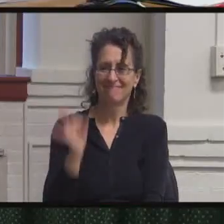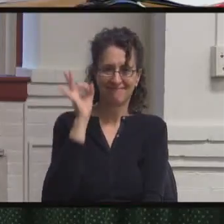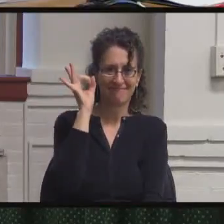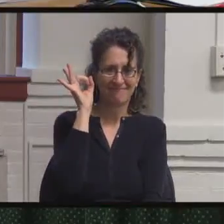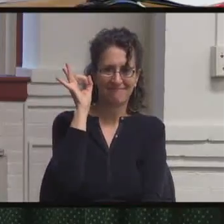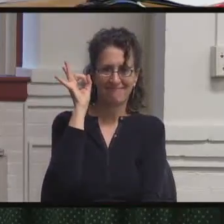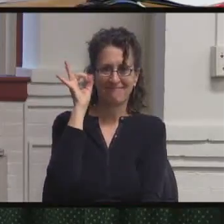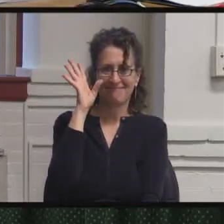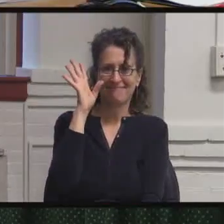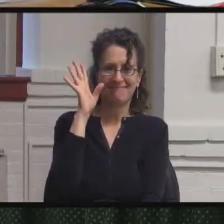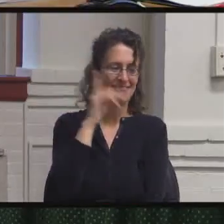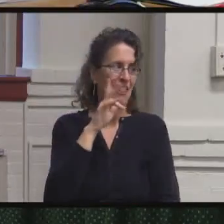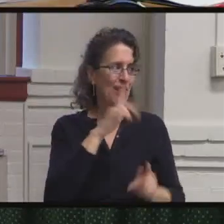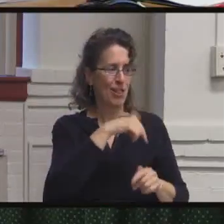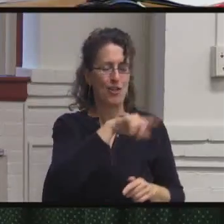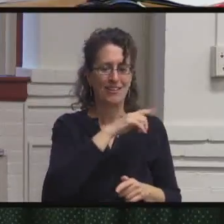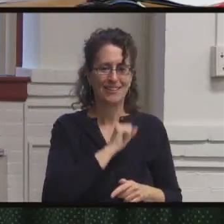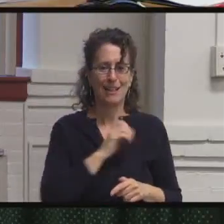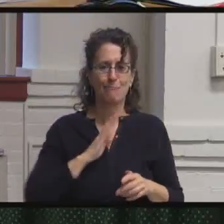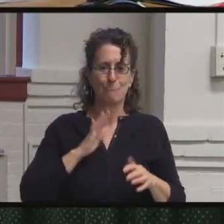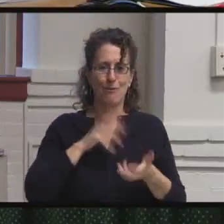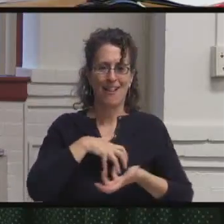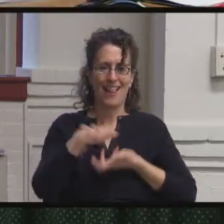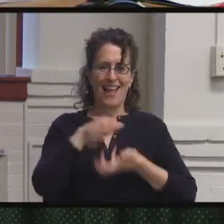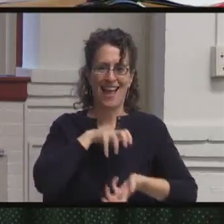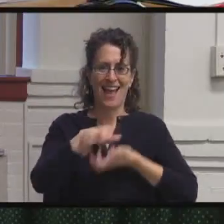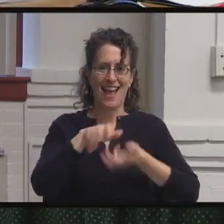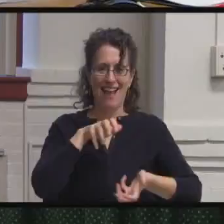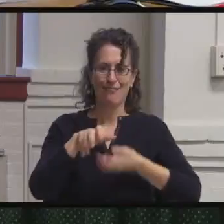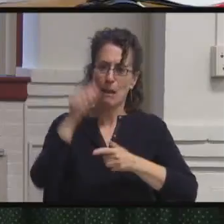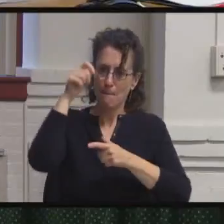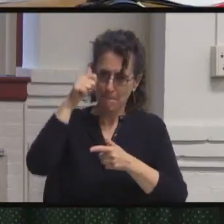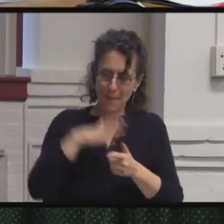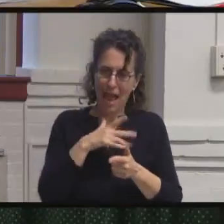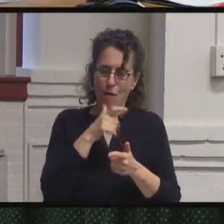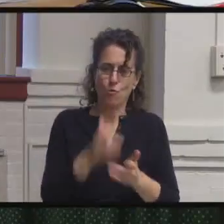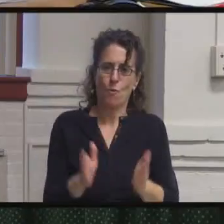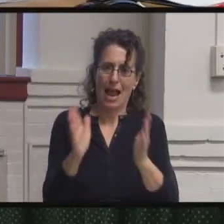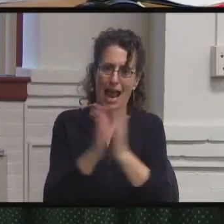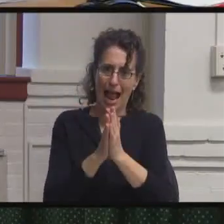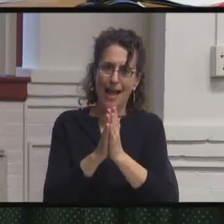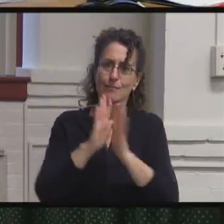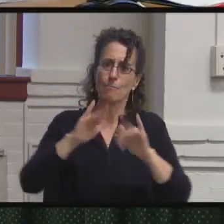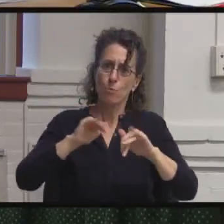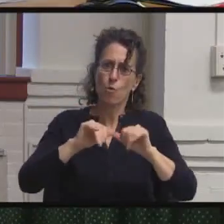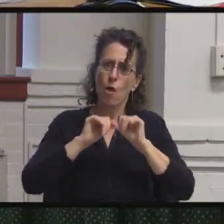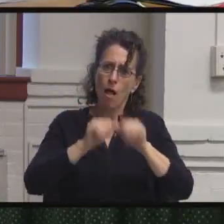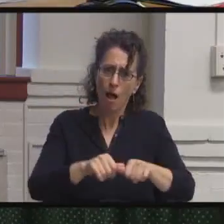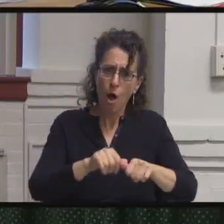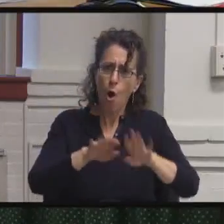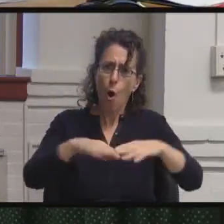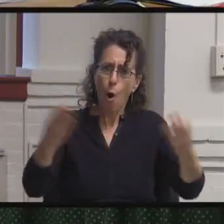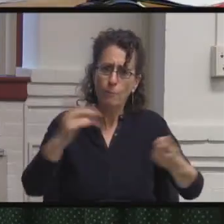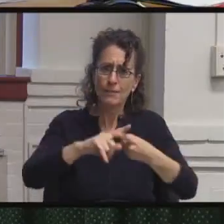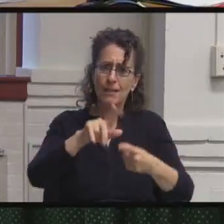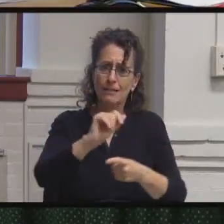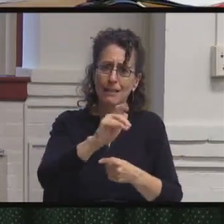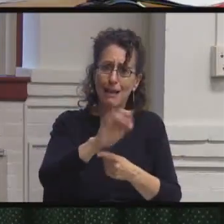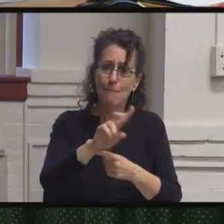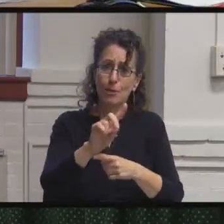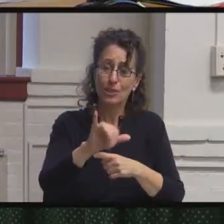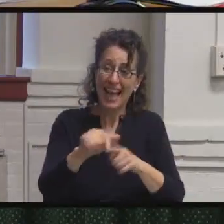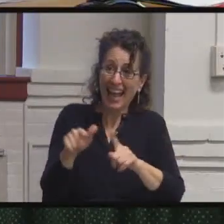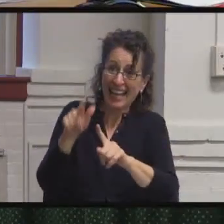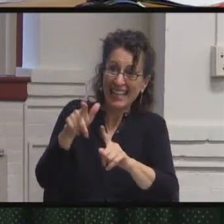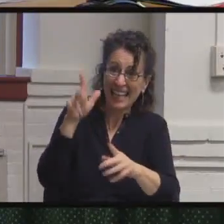item is just notice to us that there is a financial checklist that didn't go in June 30,